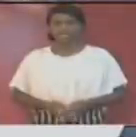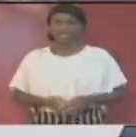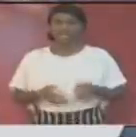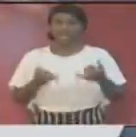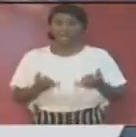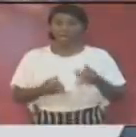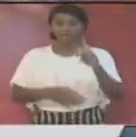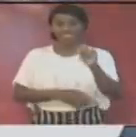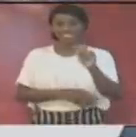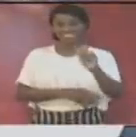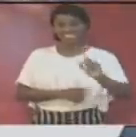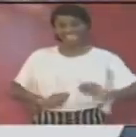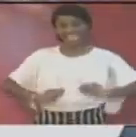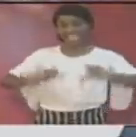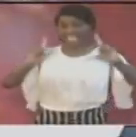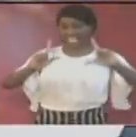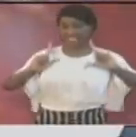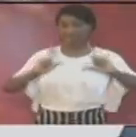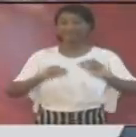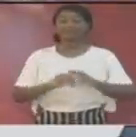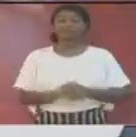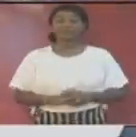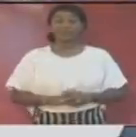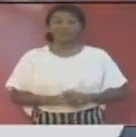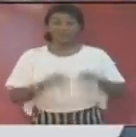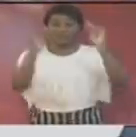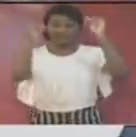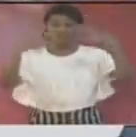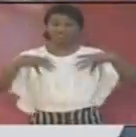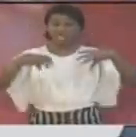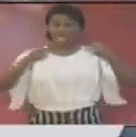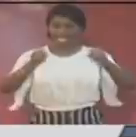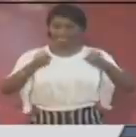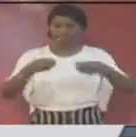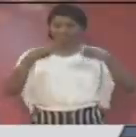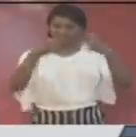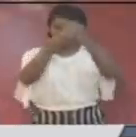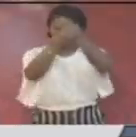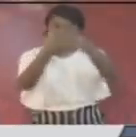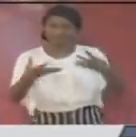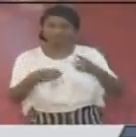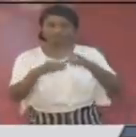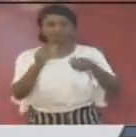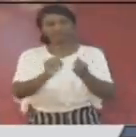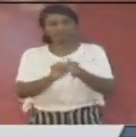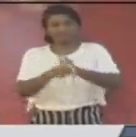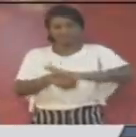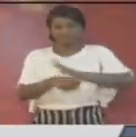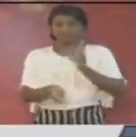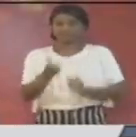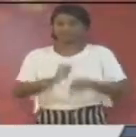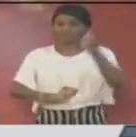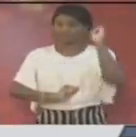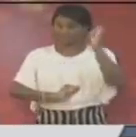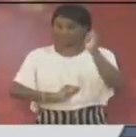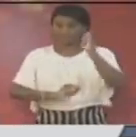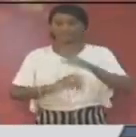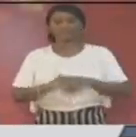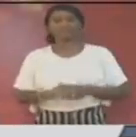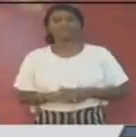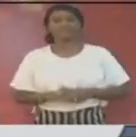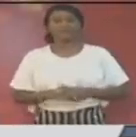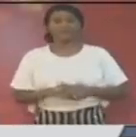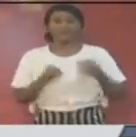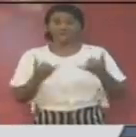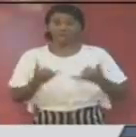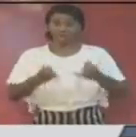This is TTT Live. I am DK Rostar. The Ministry of Health is giving an update on the status of COVID-19 in Trinidad and Tobago. We're